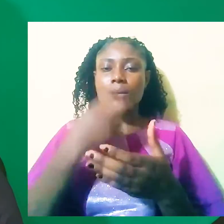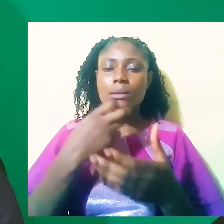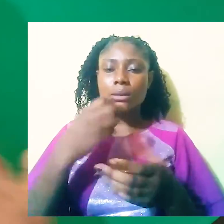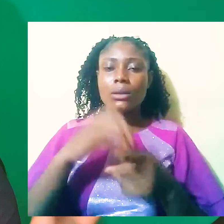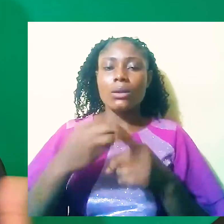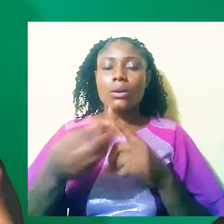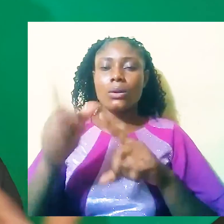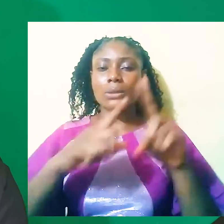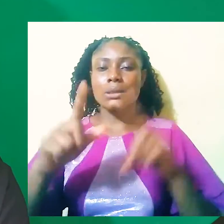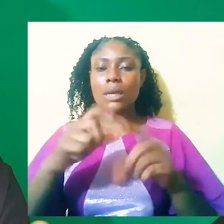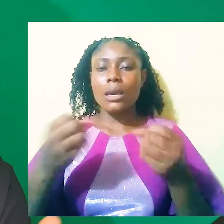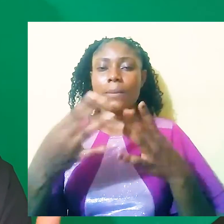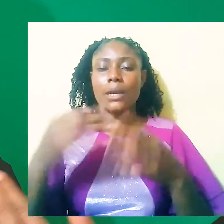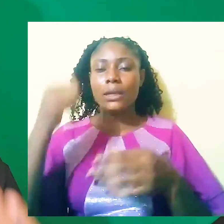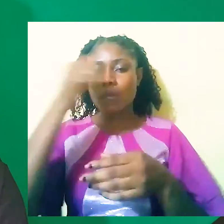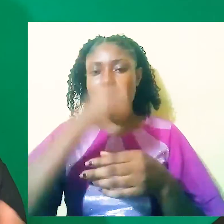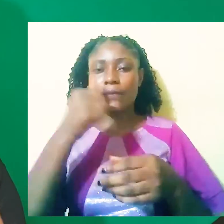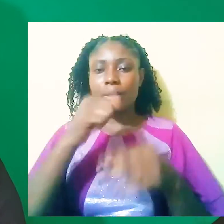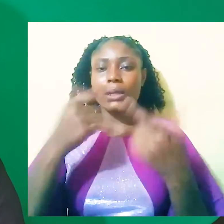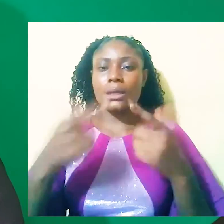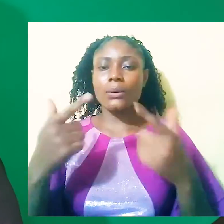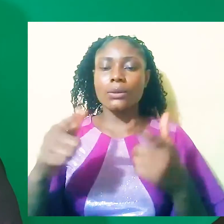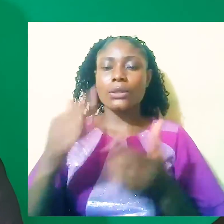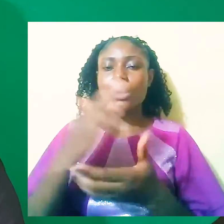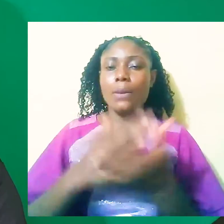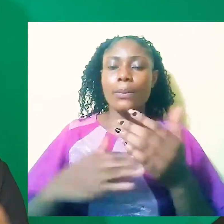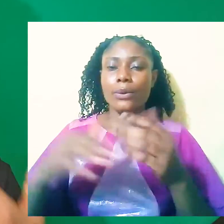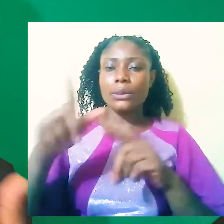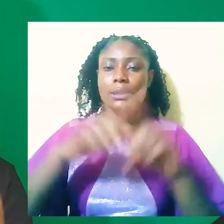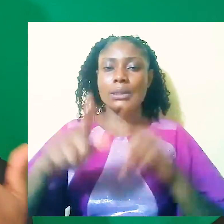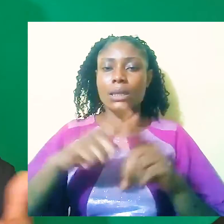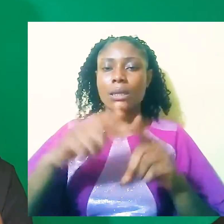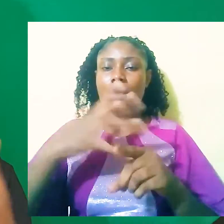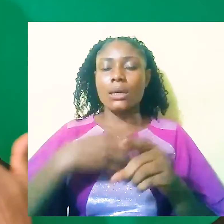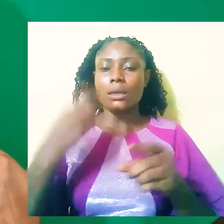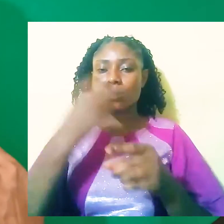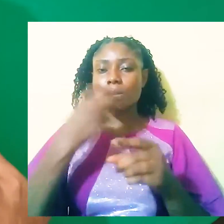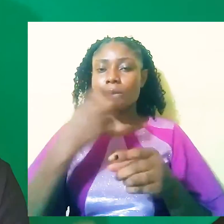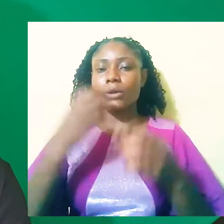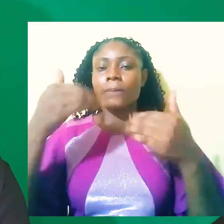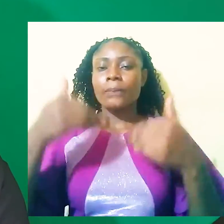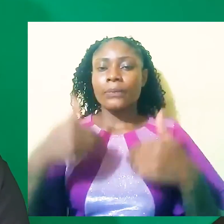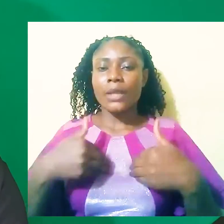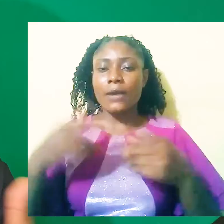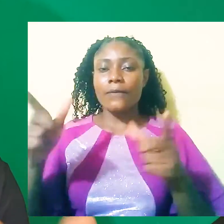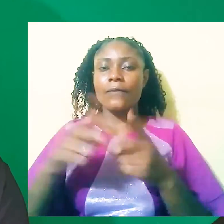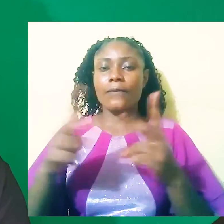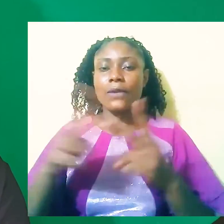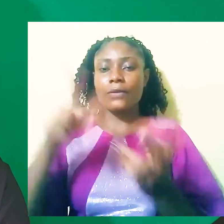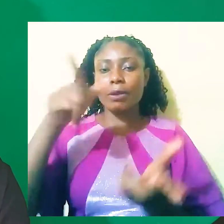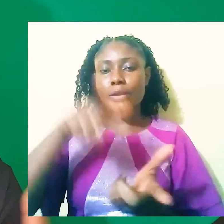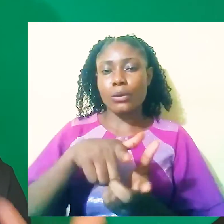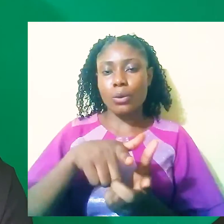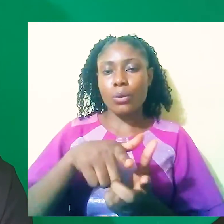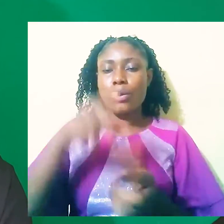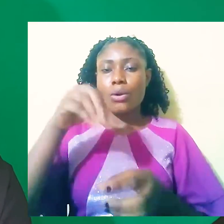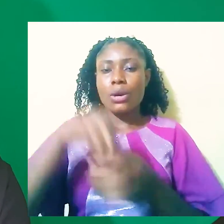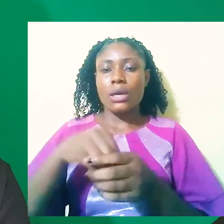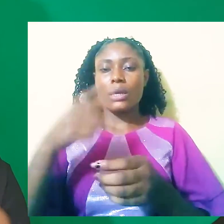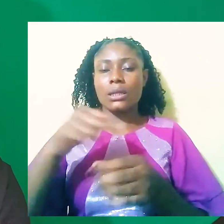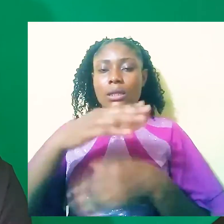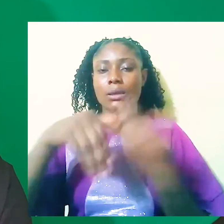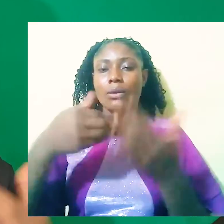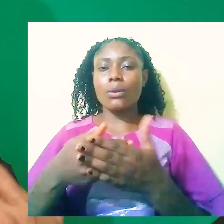has rich linguistic varieties, signed or spoken, many African languages, both signed and